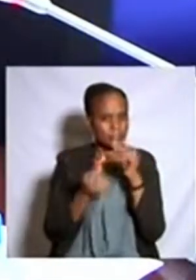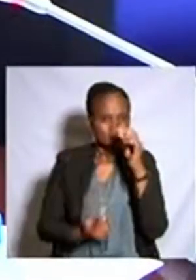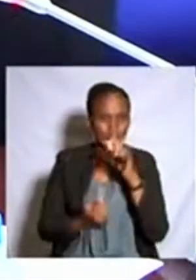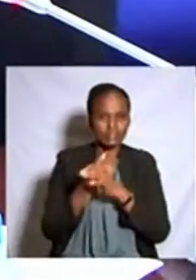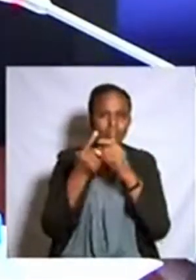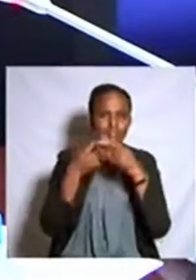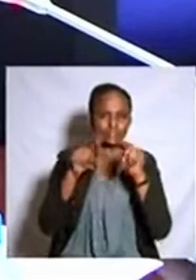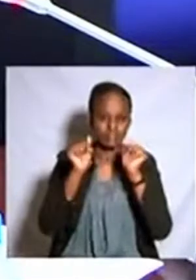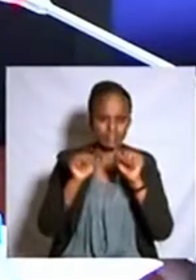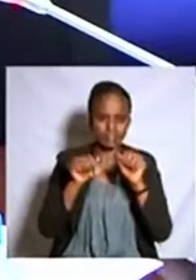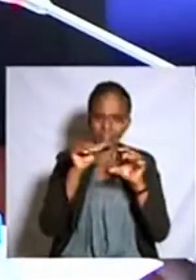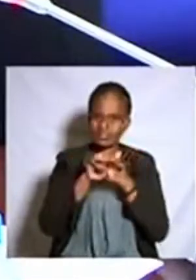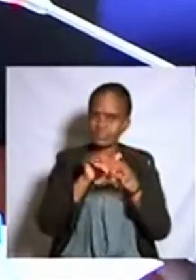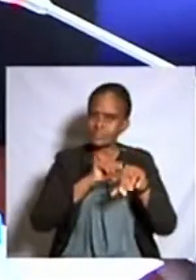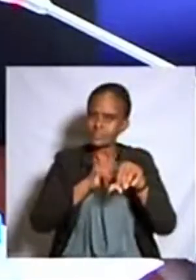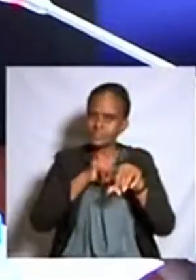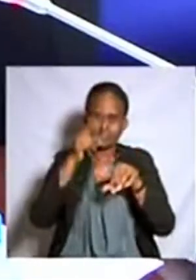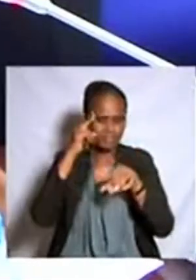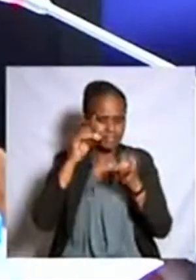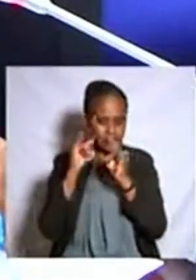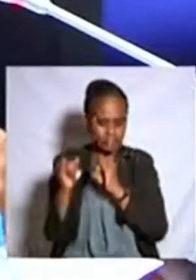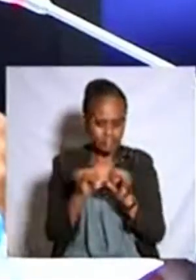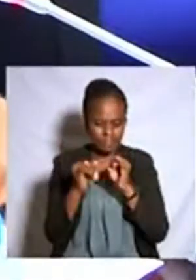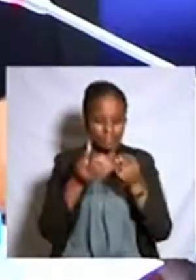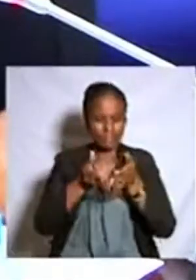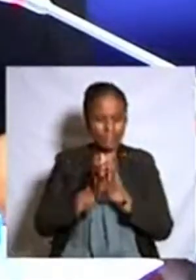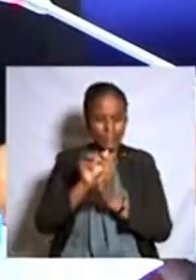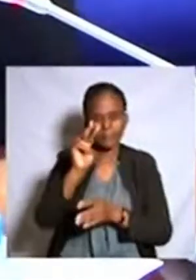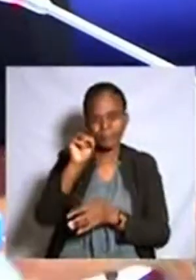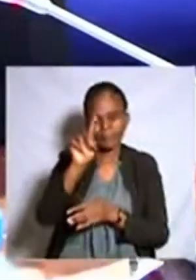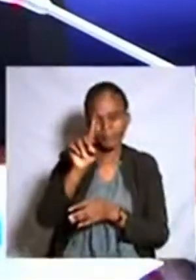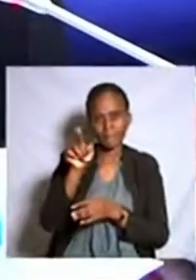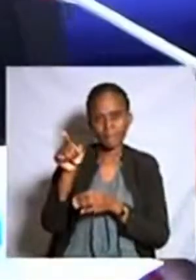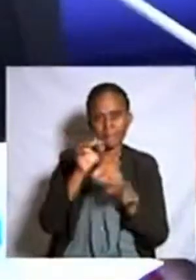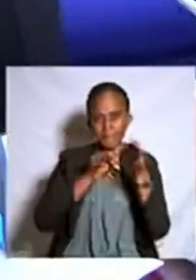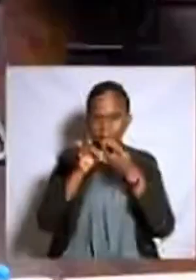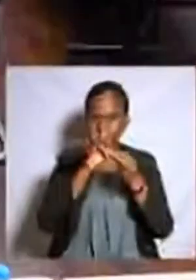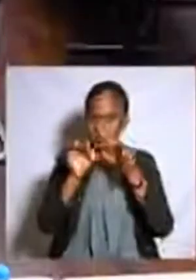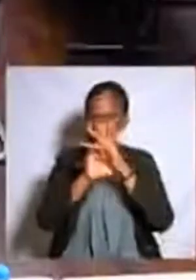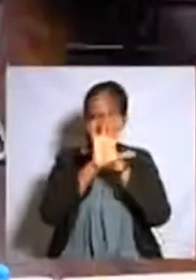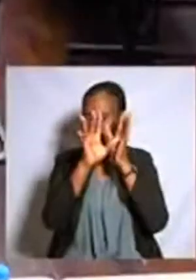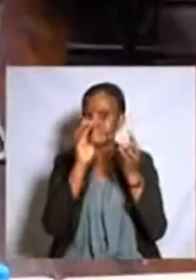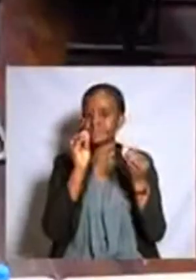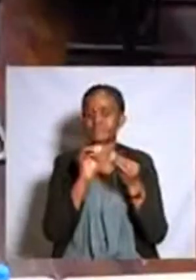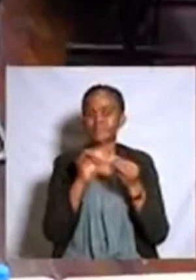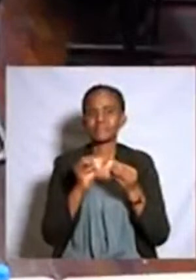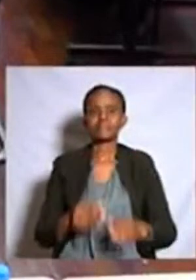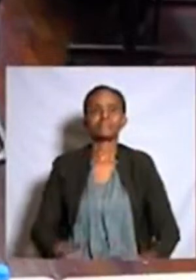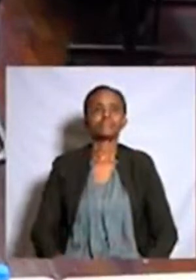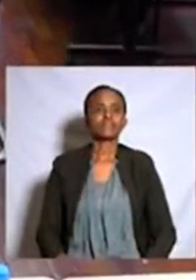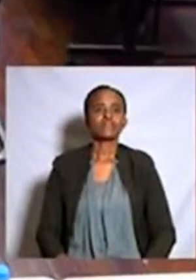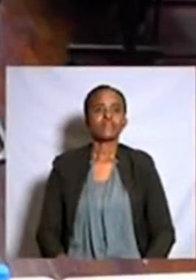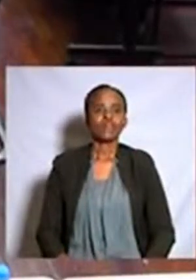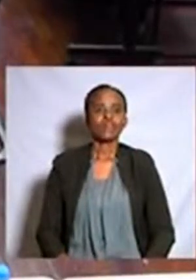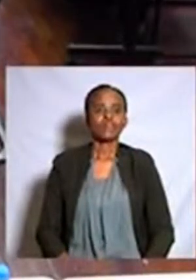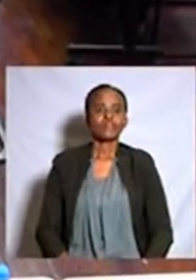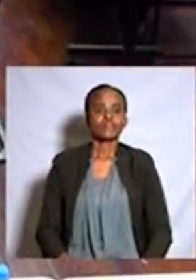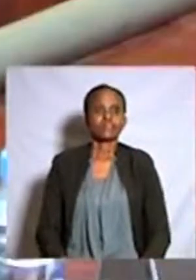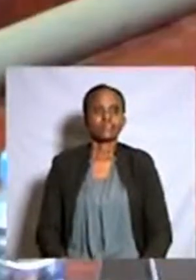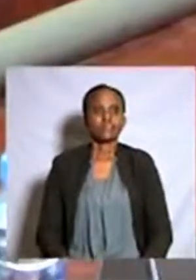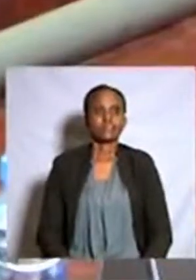of implementation. Let me ask, I think, the MD just to shed more light, Chair. MD, you might